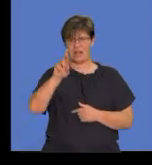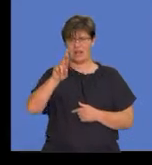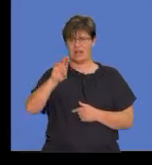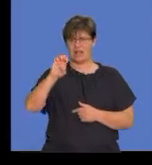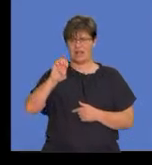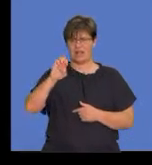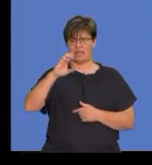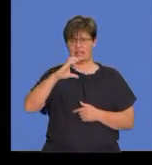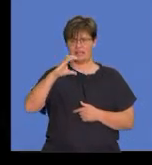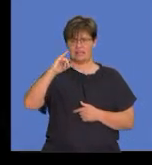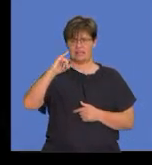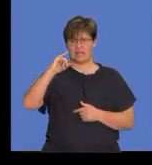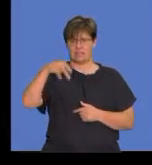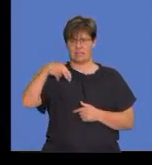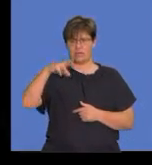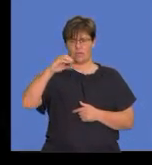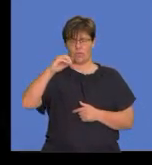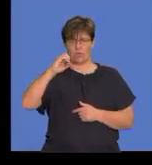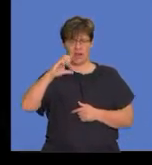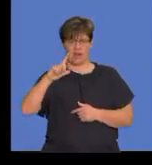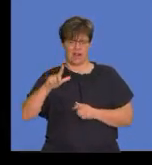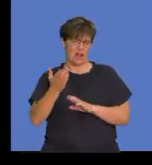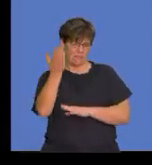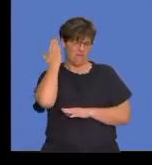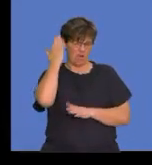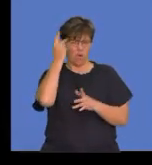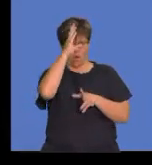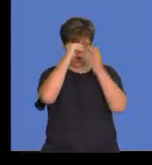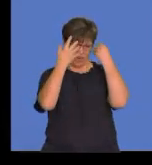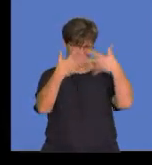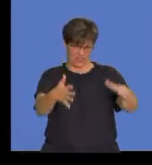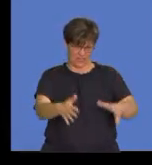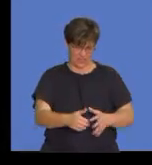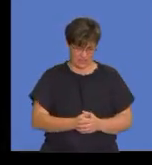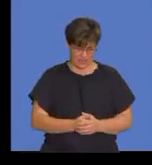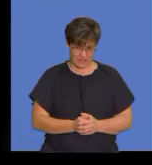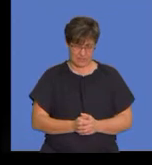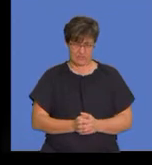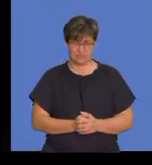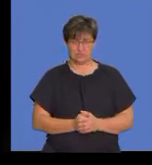learned a reciprocal at a very early age in terms of